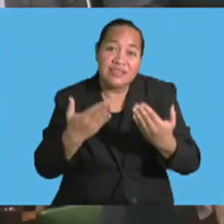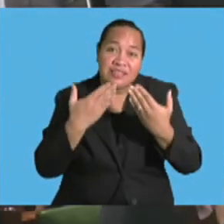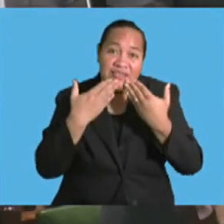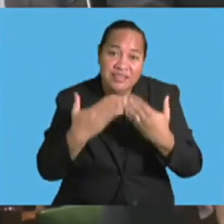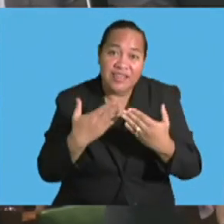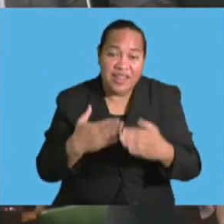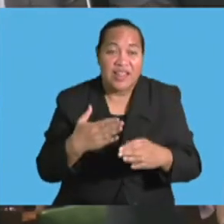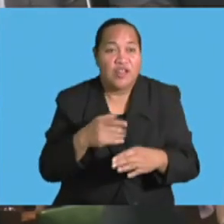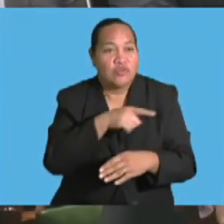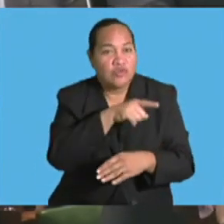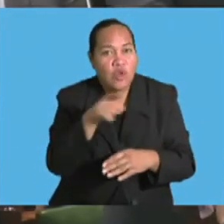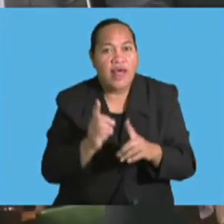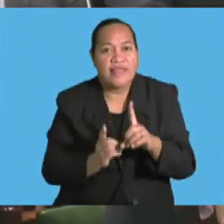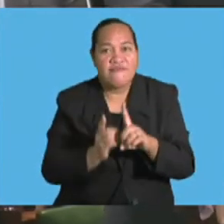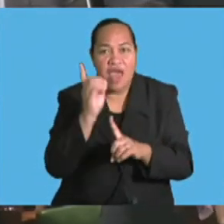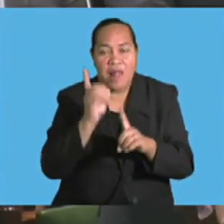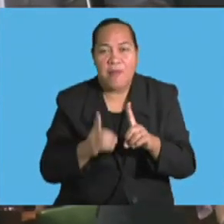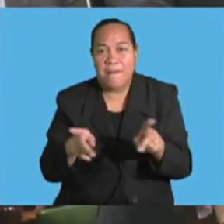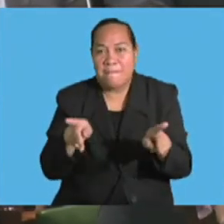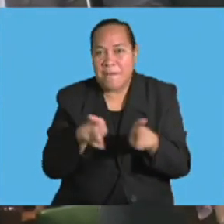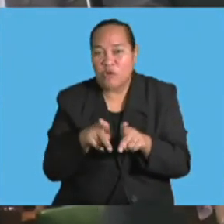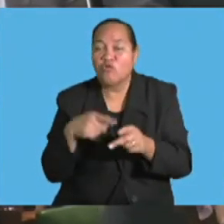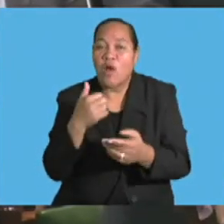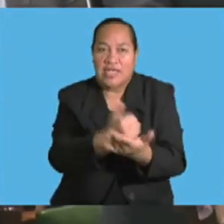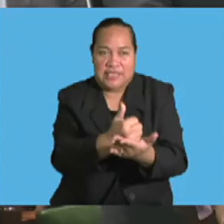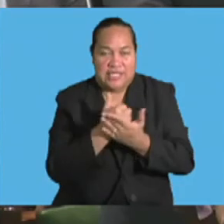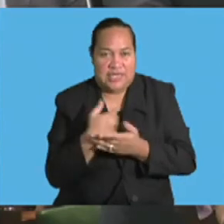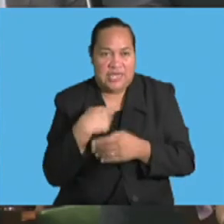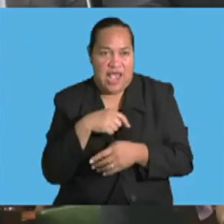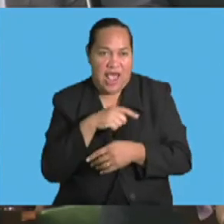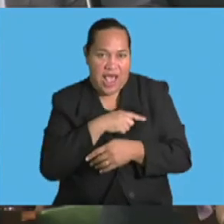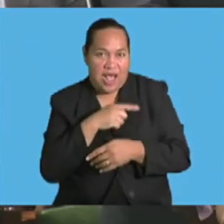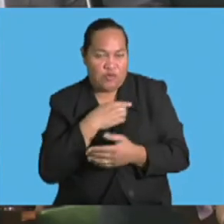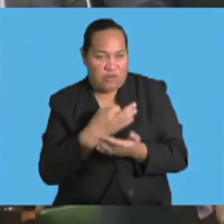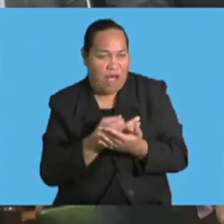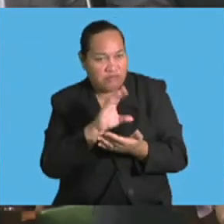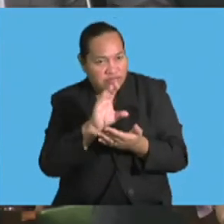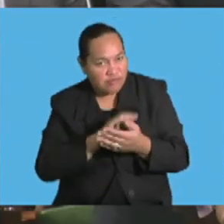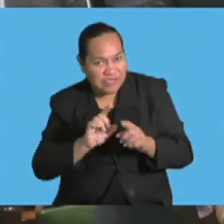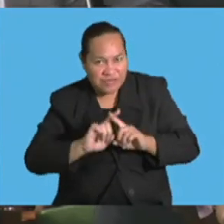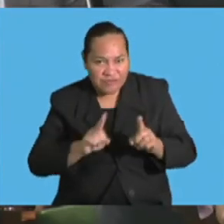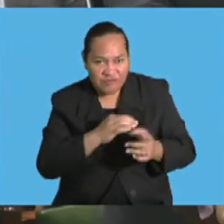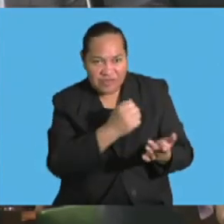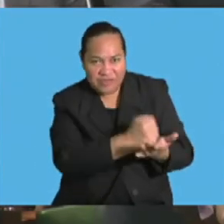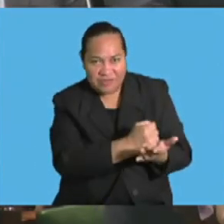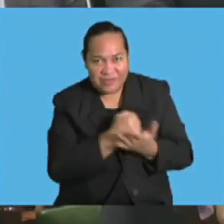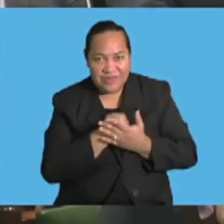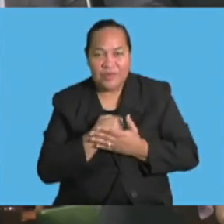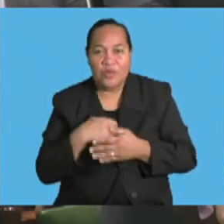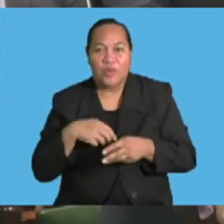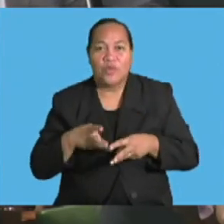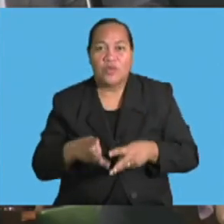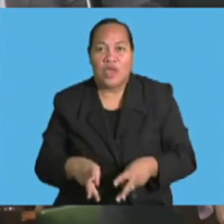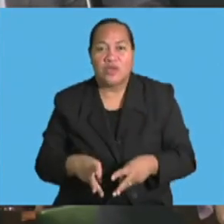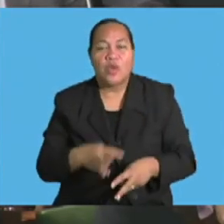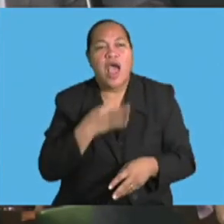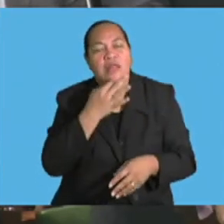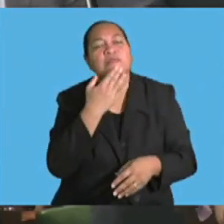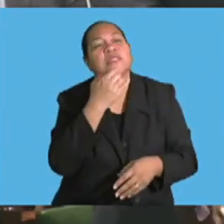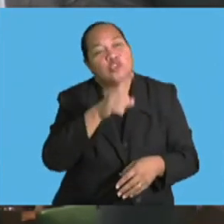those of our development partners who are assisting us with this national effort and ask them to do what they can to provide continued support